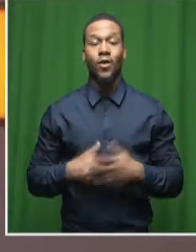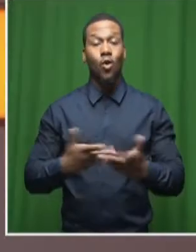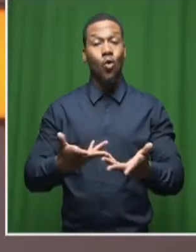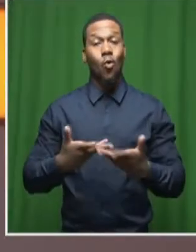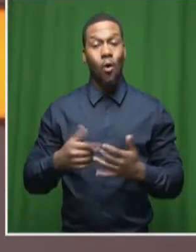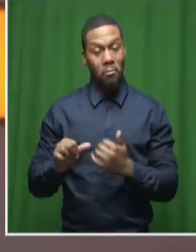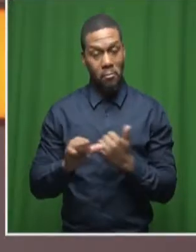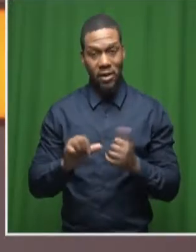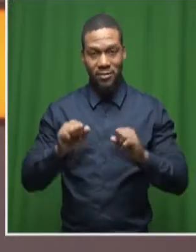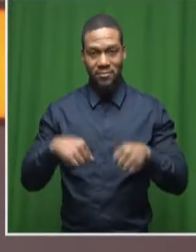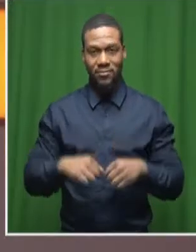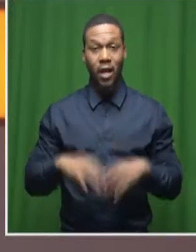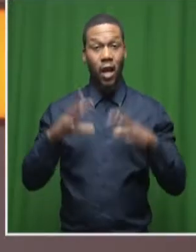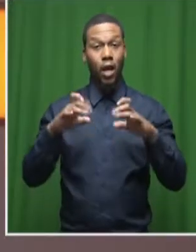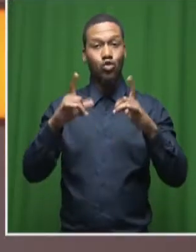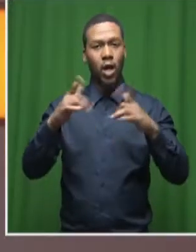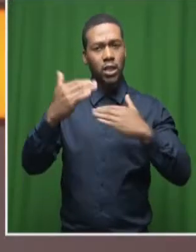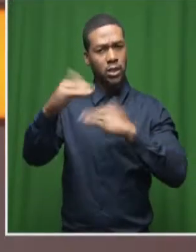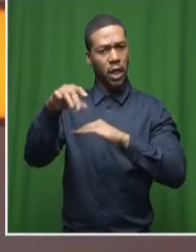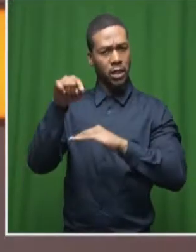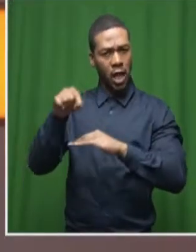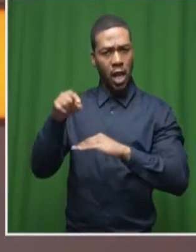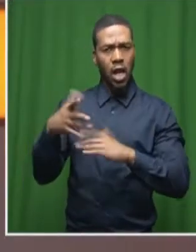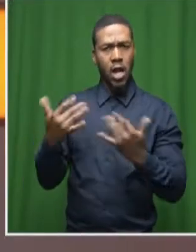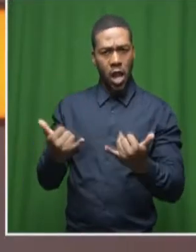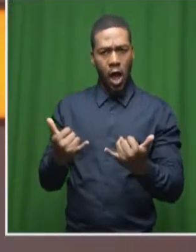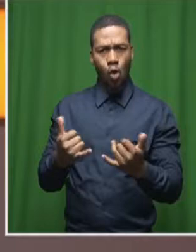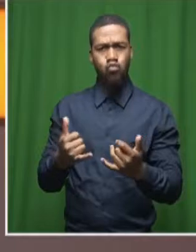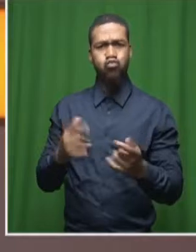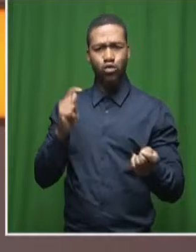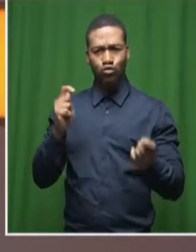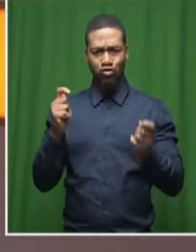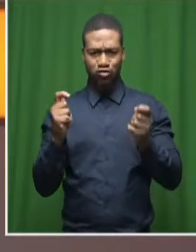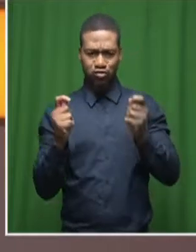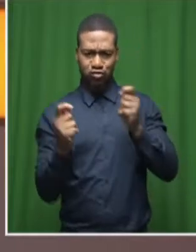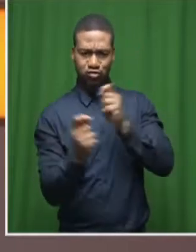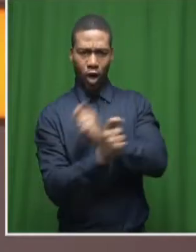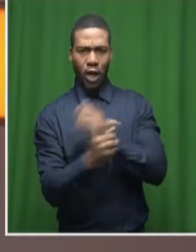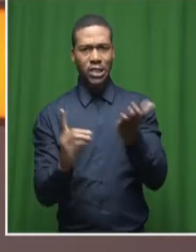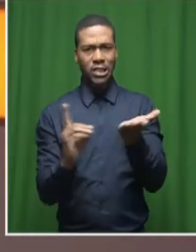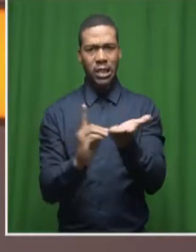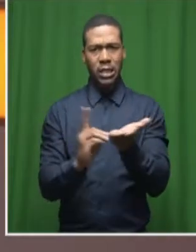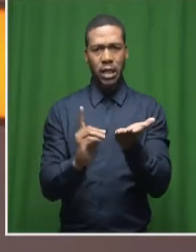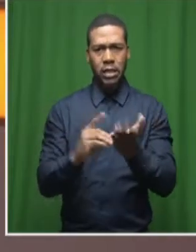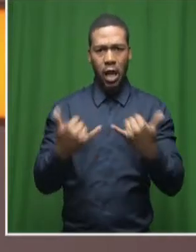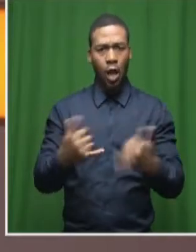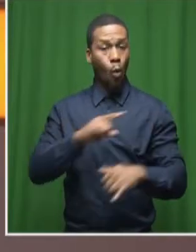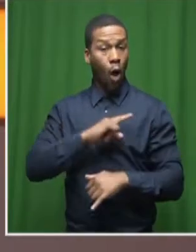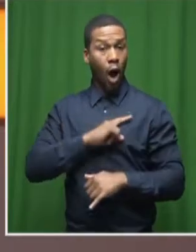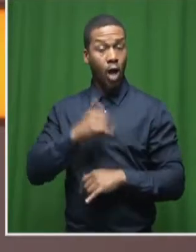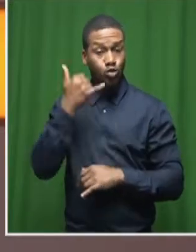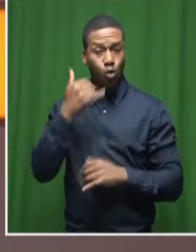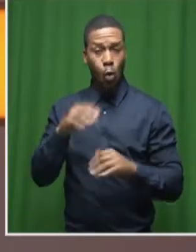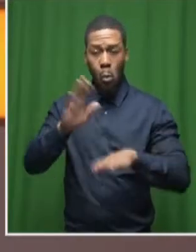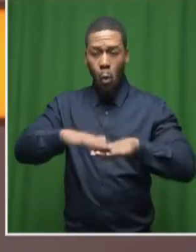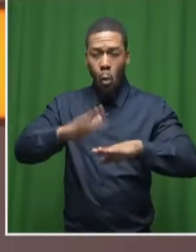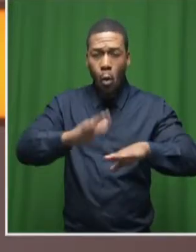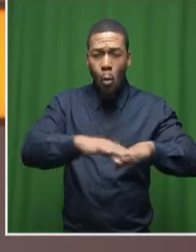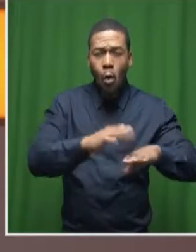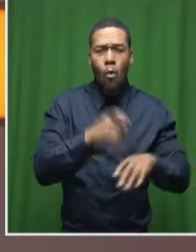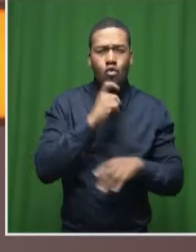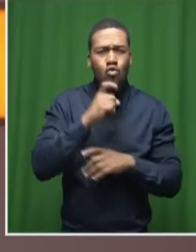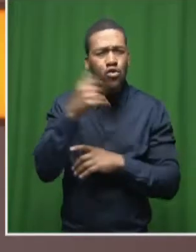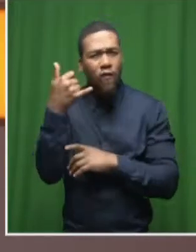Welcome back. The education sector is undergoing a digital transformation as more schools are using smartphones and tablets as a learning